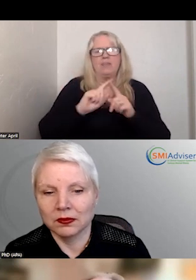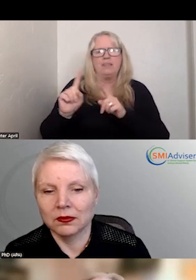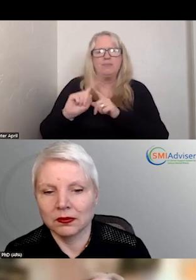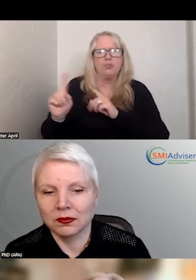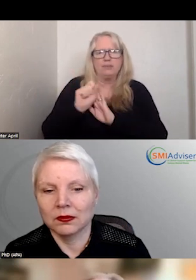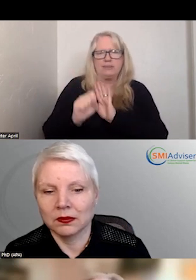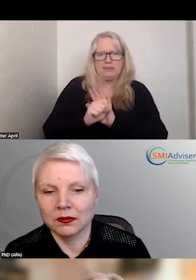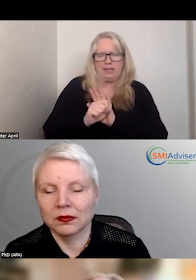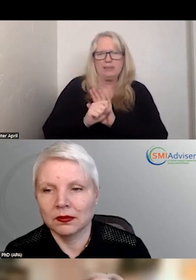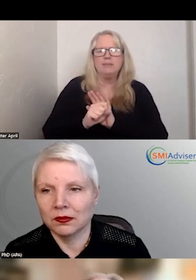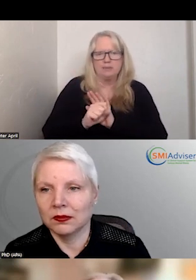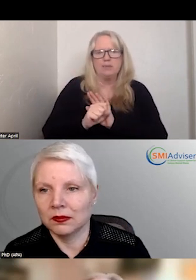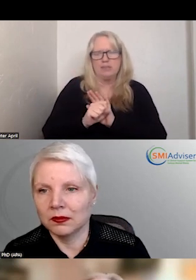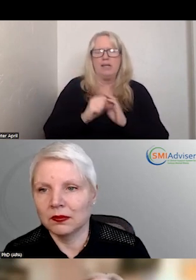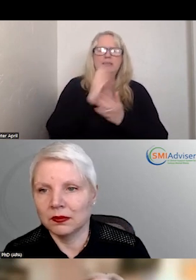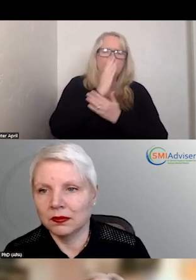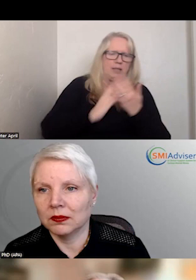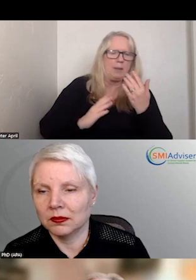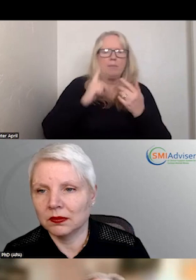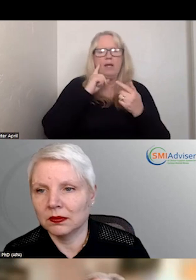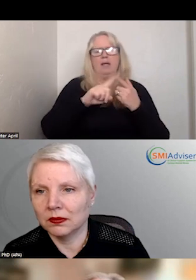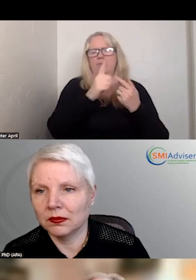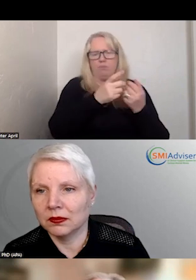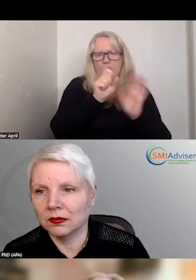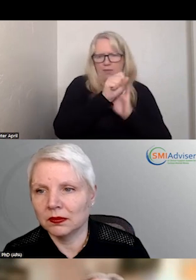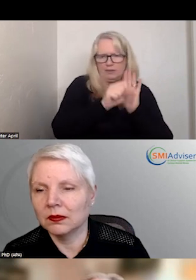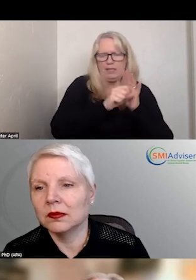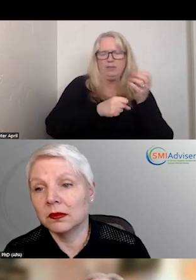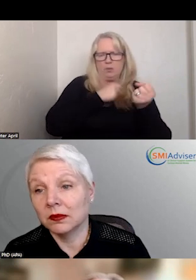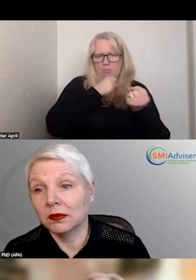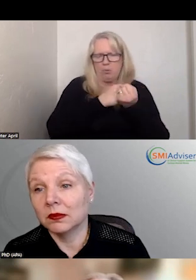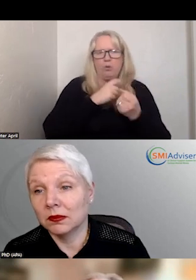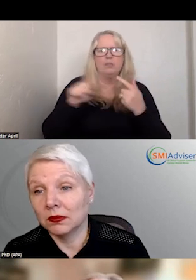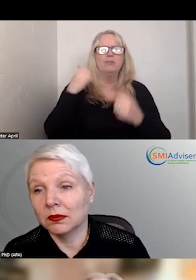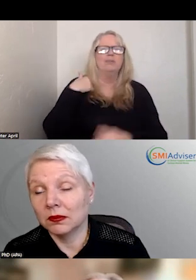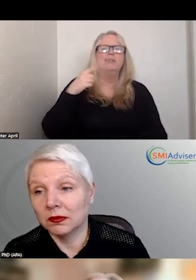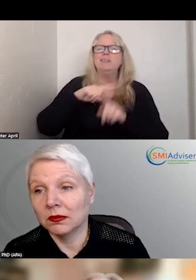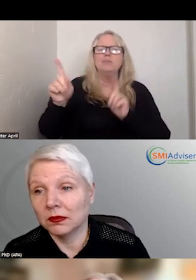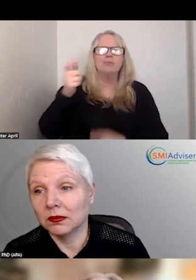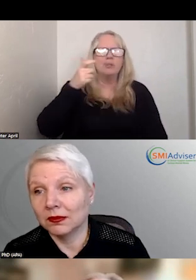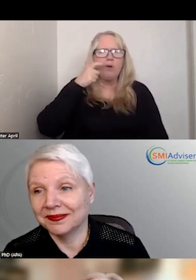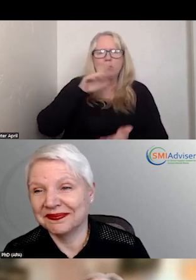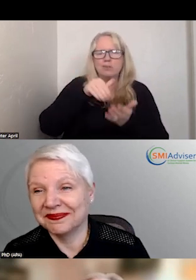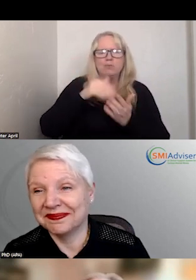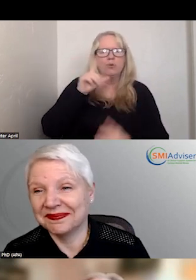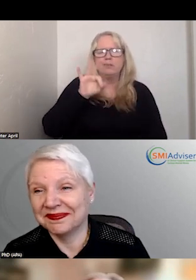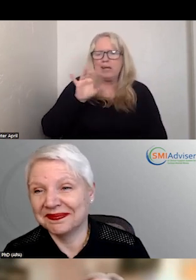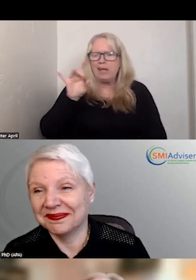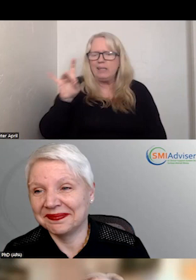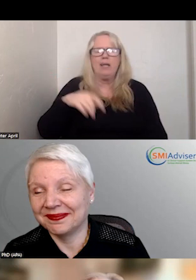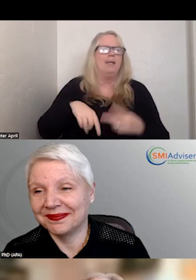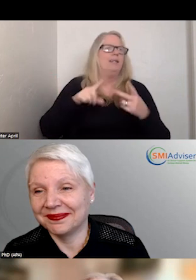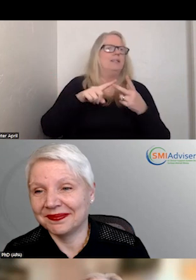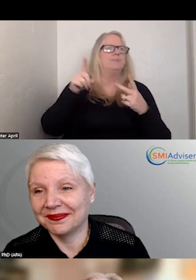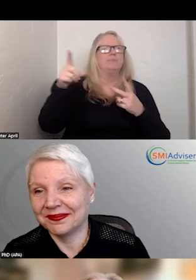well as ones looking at state support for crisis call centers, both 988 and other call centers, and state use